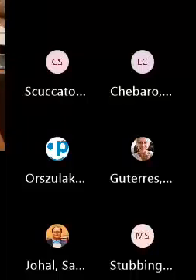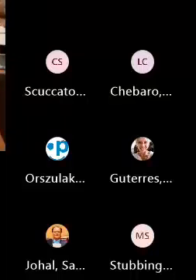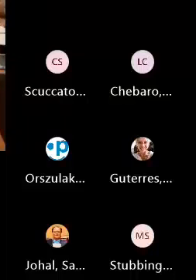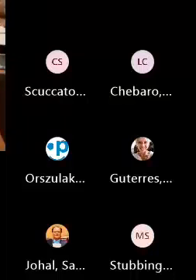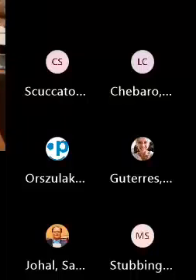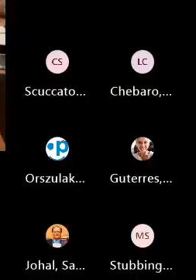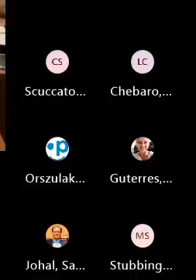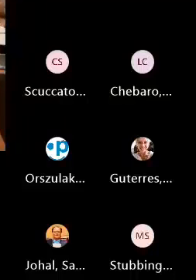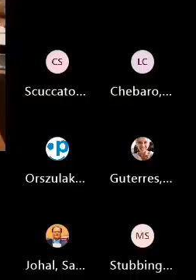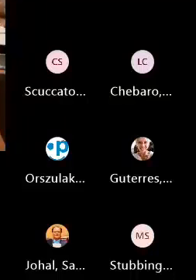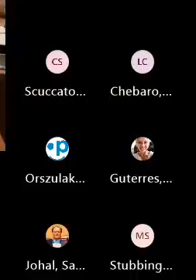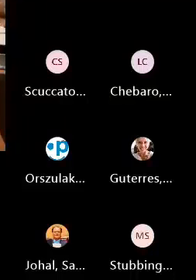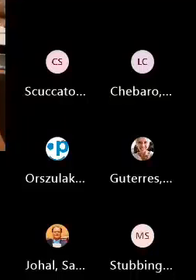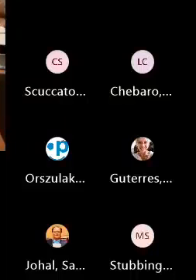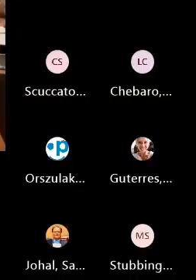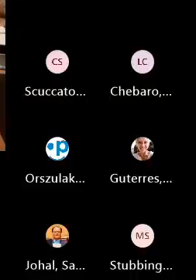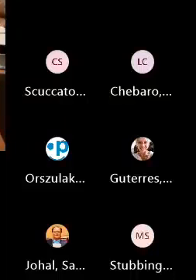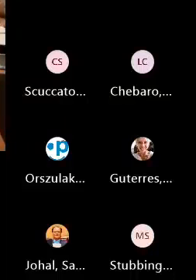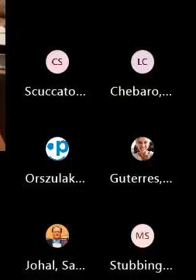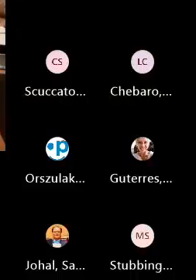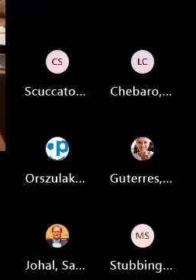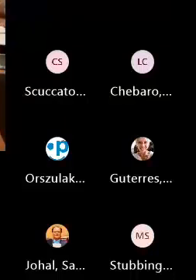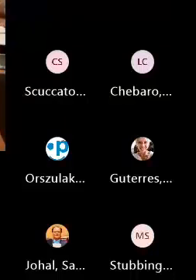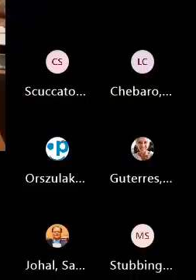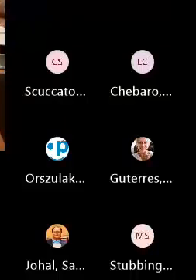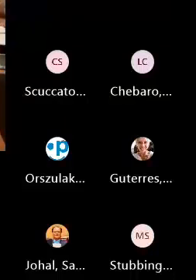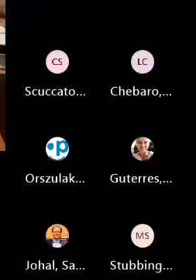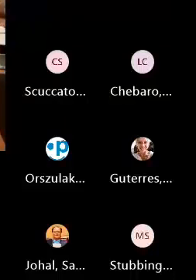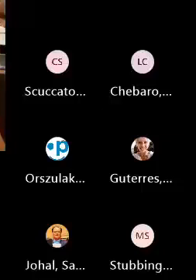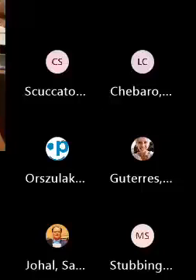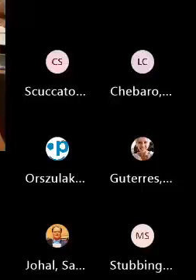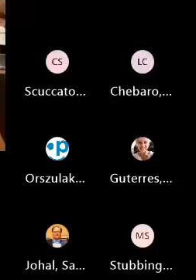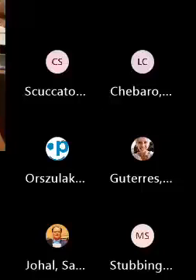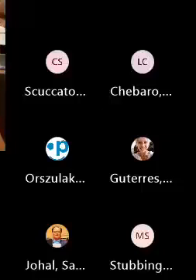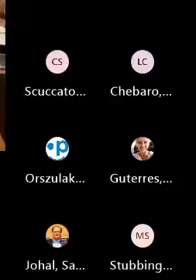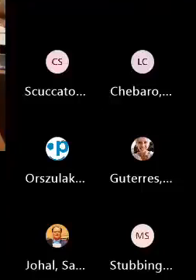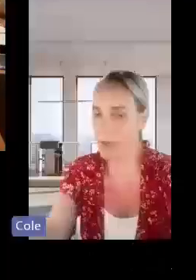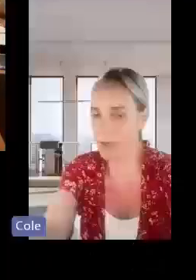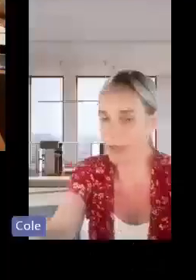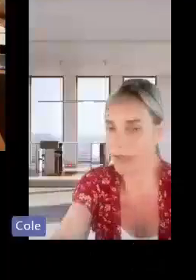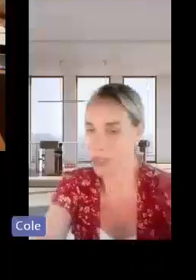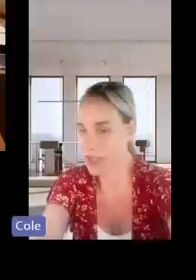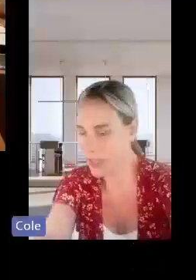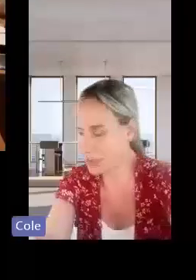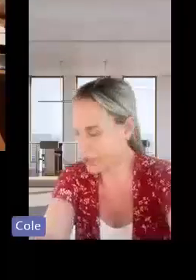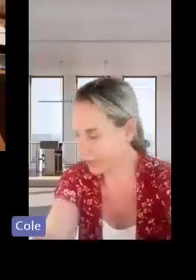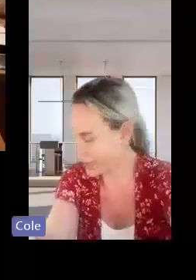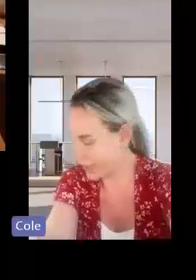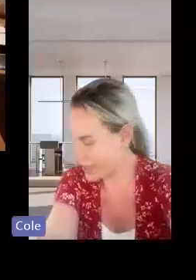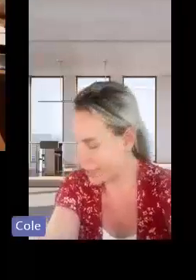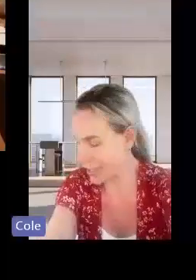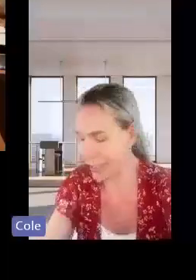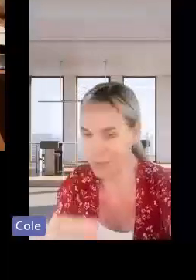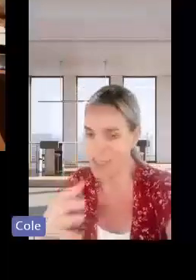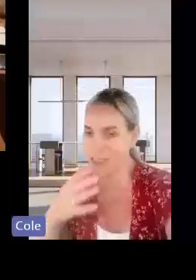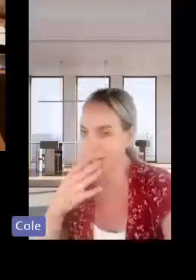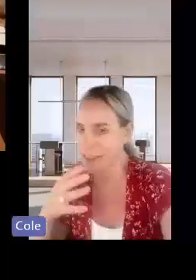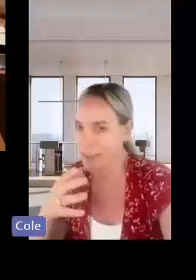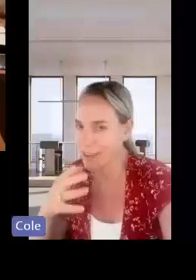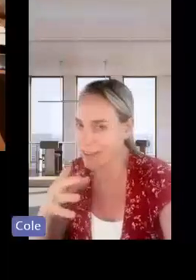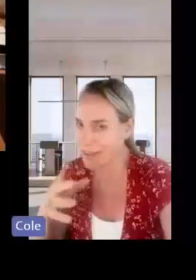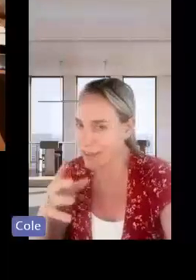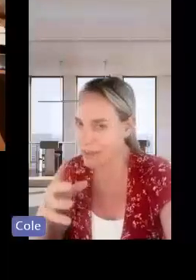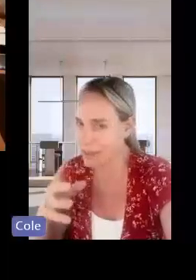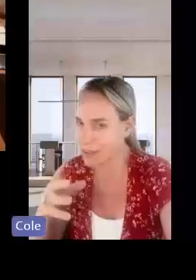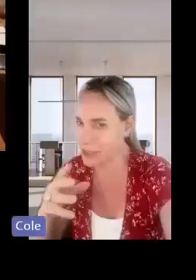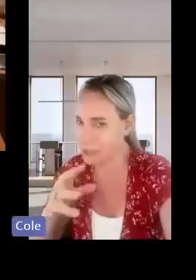through into our schools and classrooms around Indigenous education. So going back to what Trustee McDonald asked, I'm just not